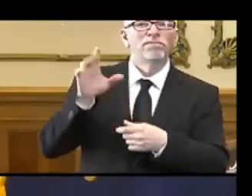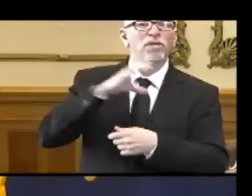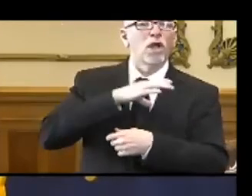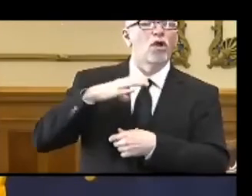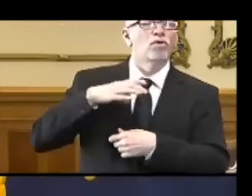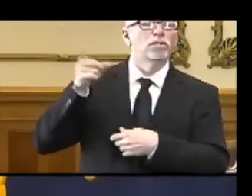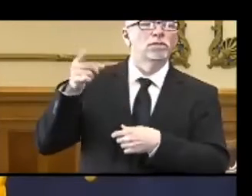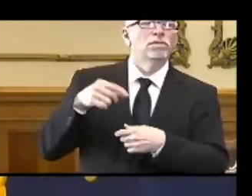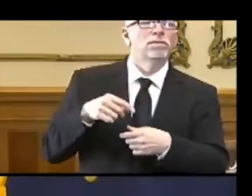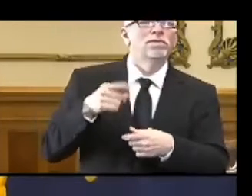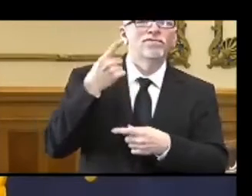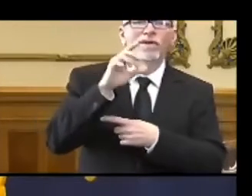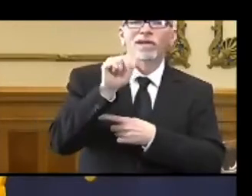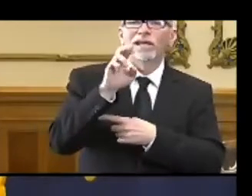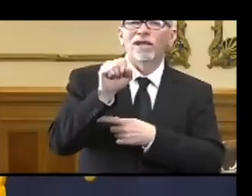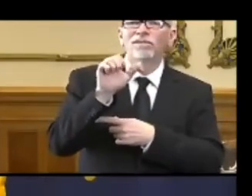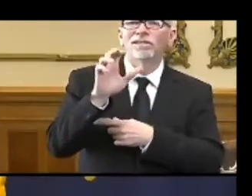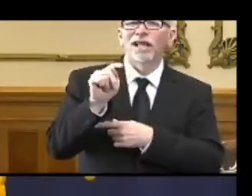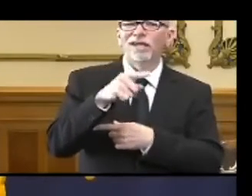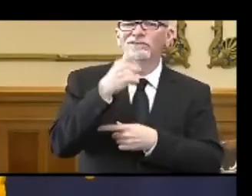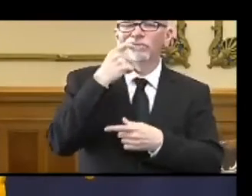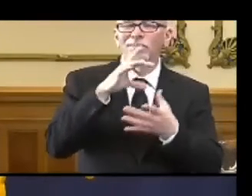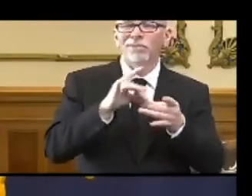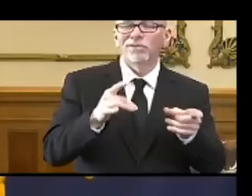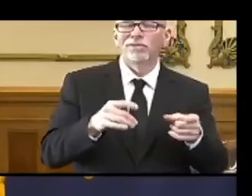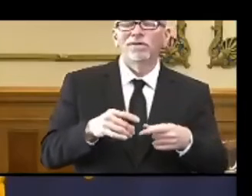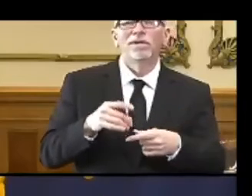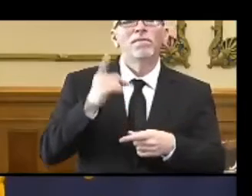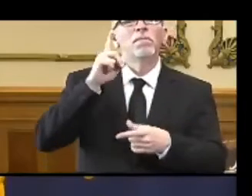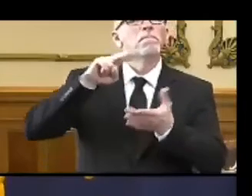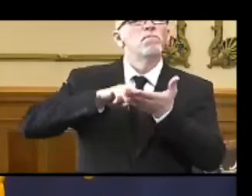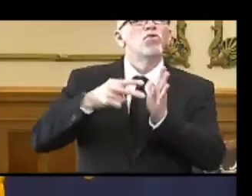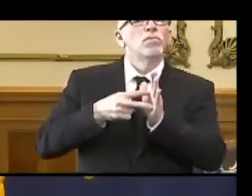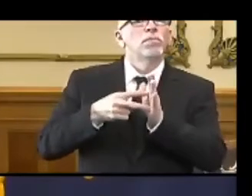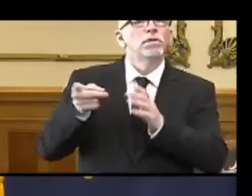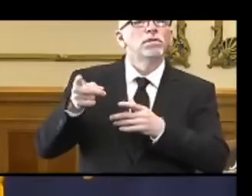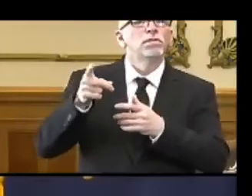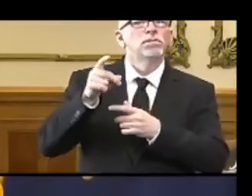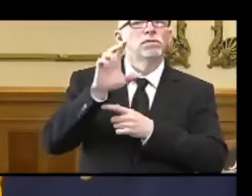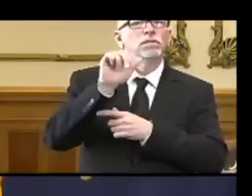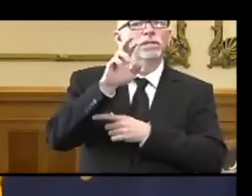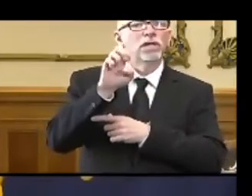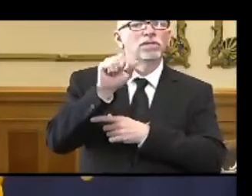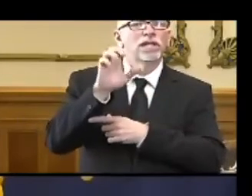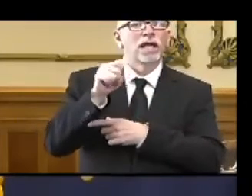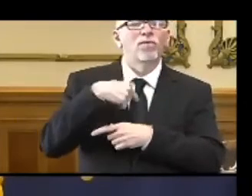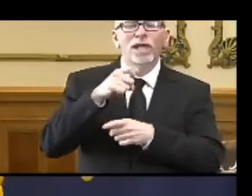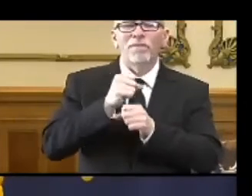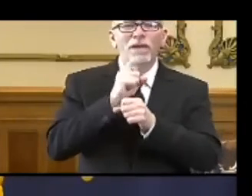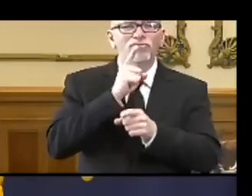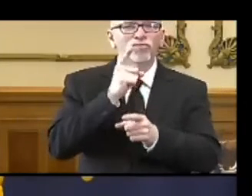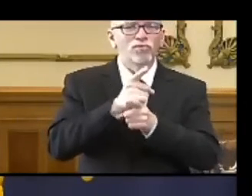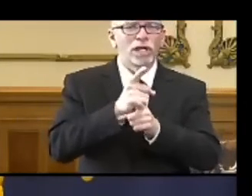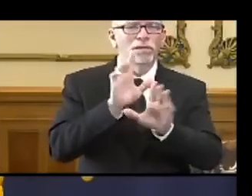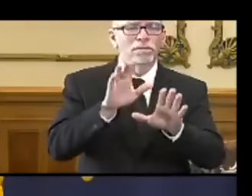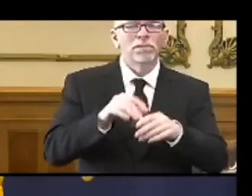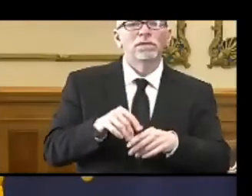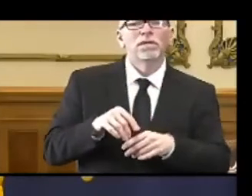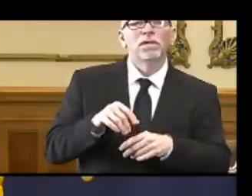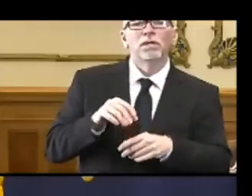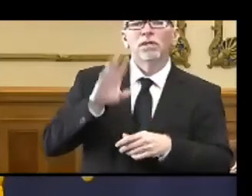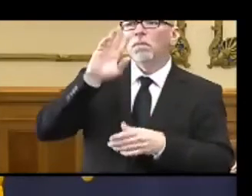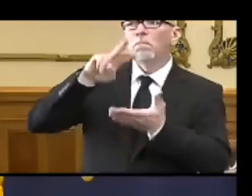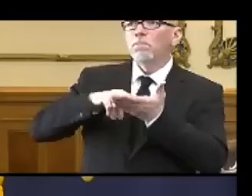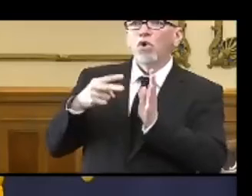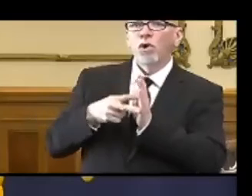for this CARES Act that Secretary Schillinger just mentioned. The whole purpose of this, and we need to get this right, the whole purpose of this